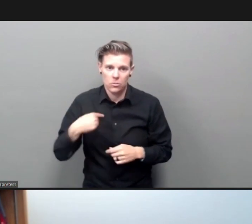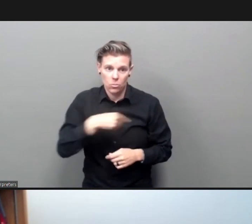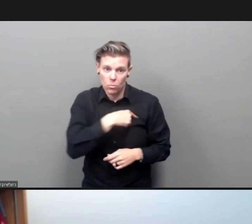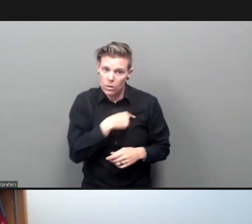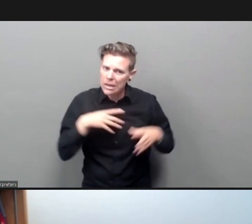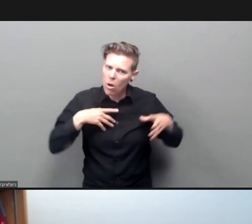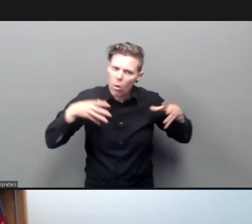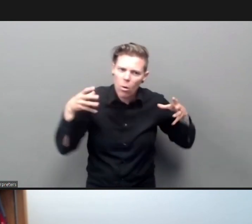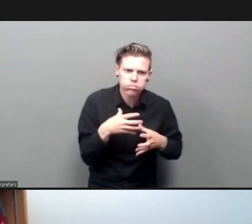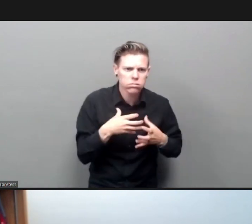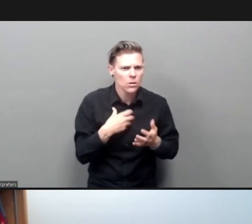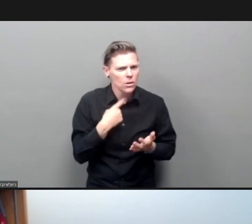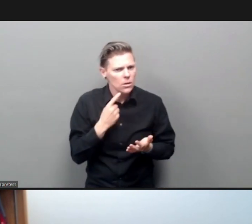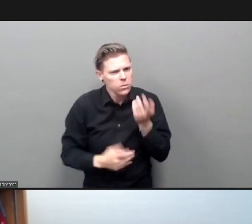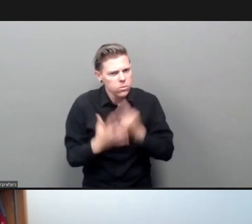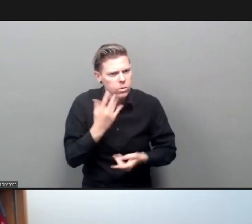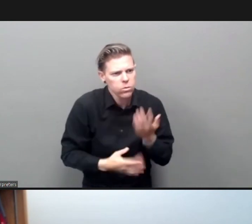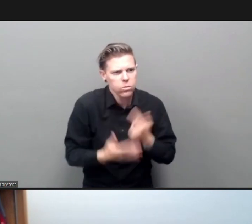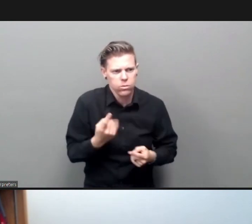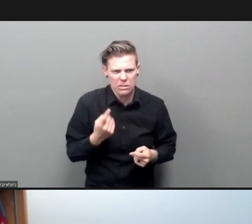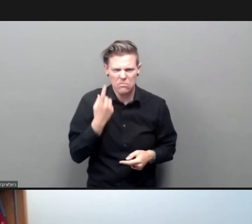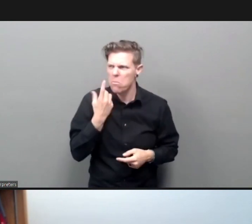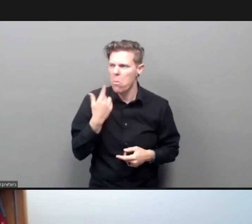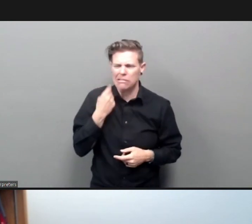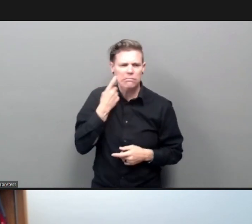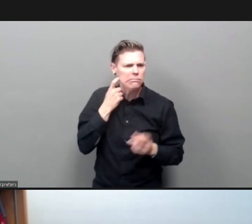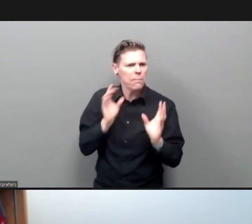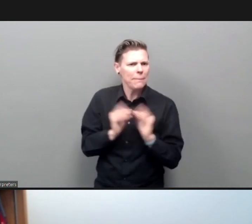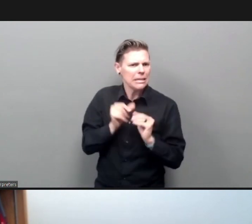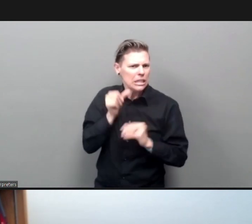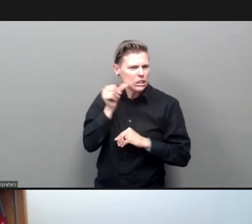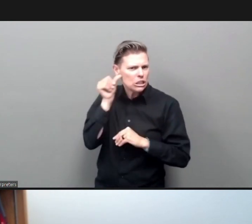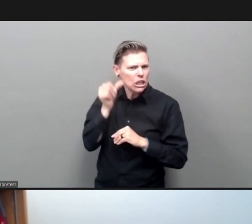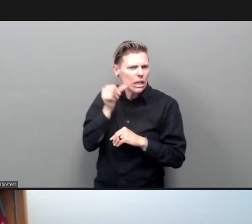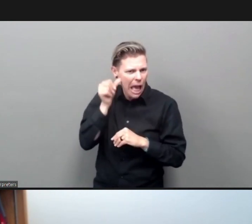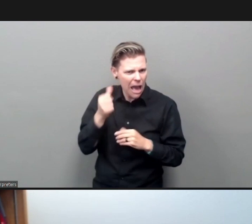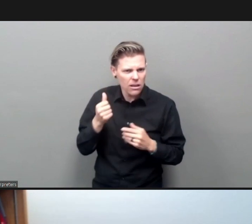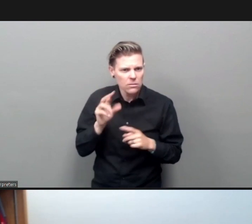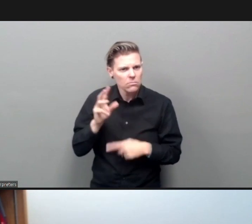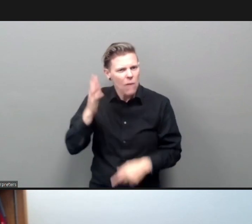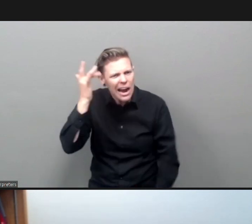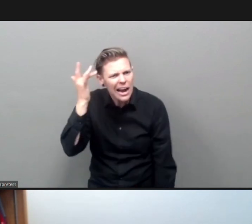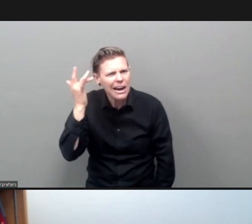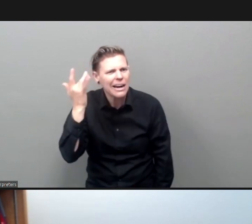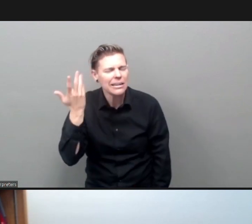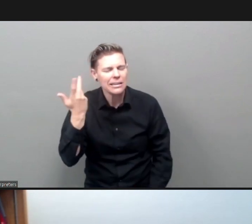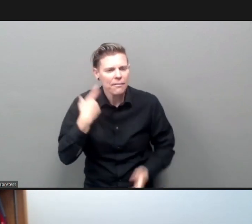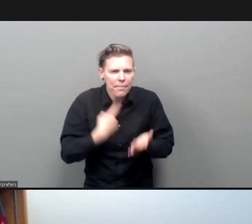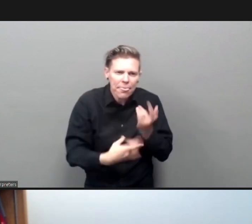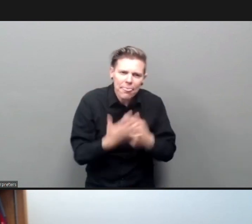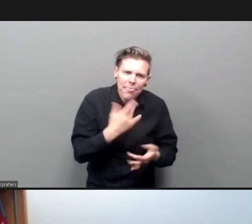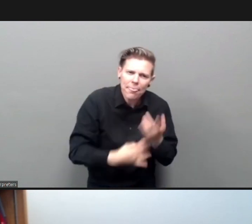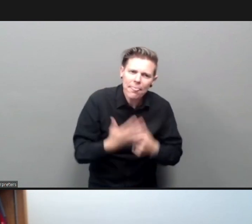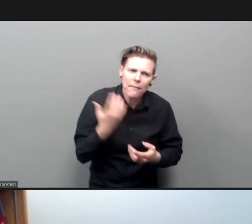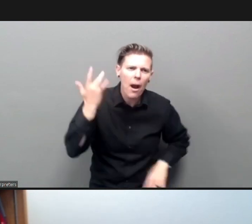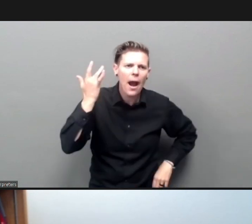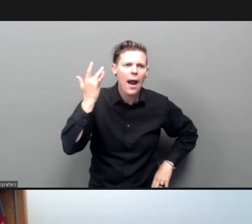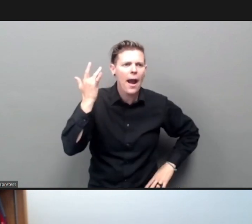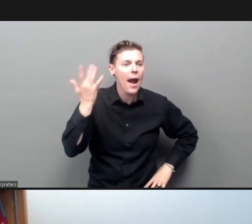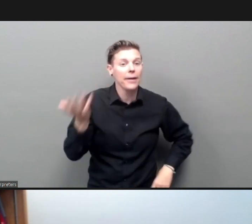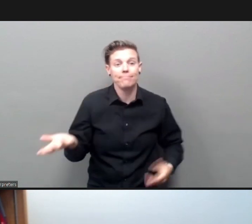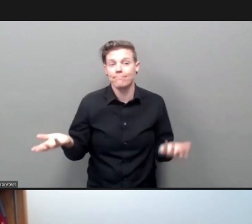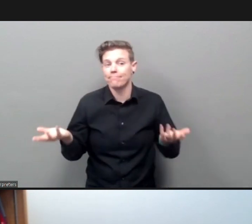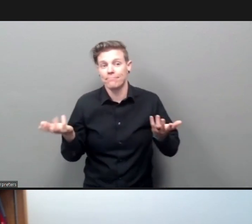meeting on Tuesday trying to wrestle with and see if we could tease an answer out. And I don't think we have a good answer. Plus, this